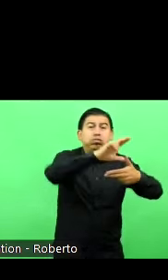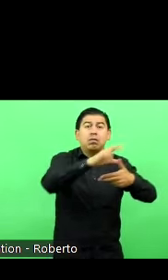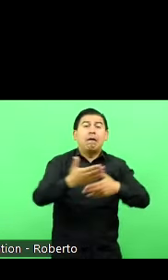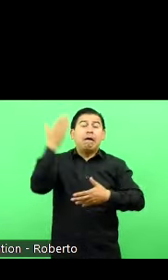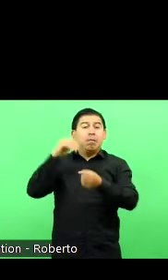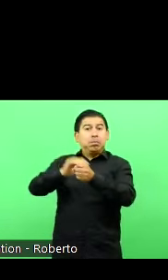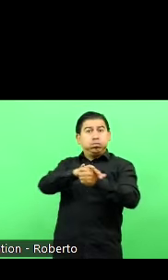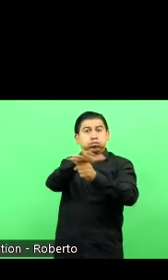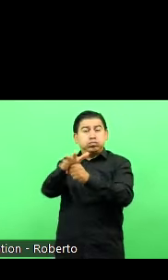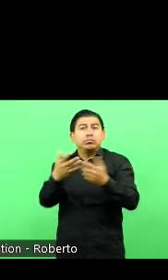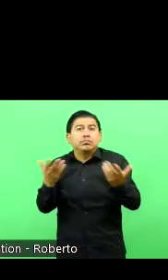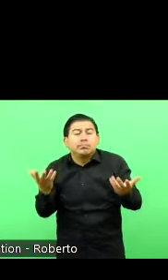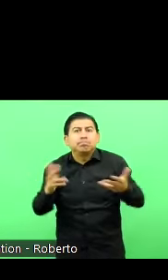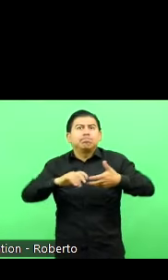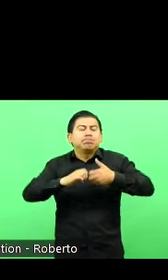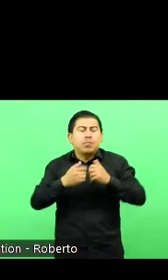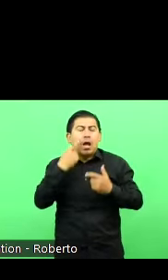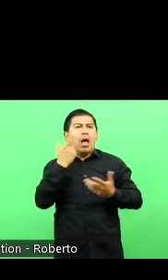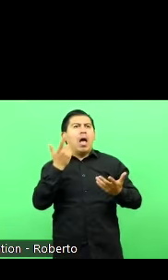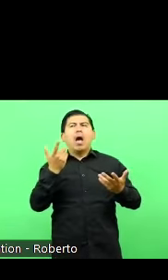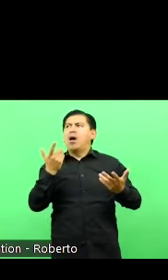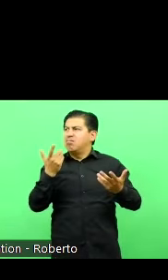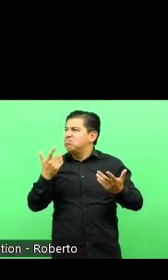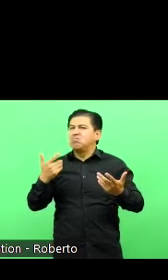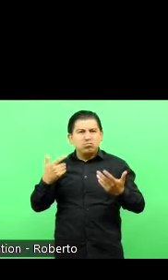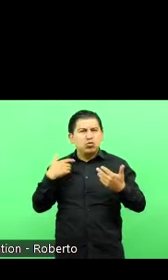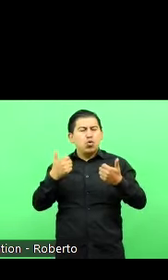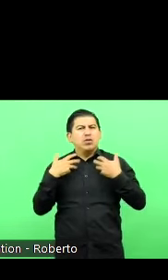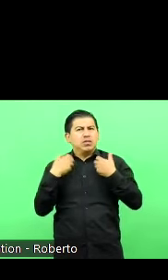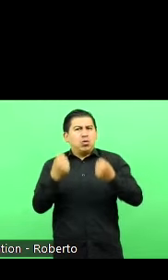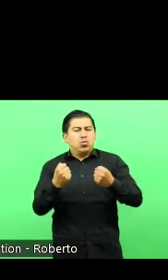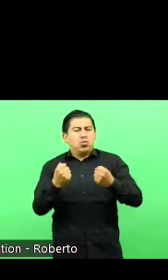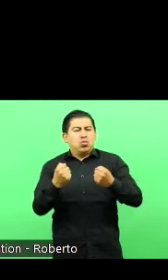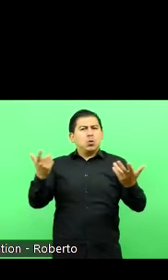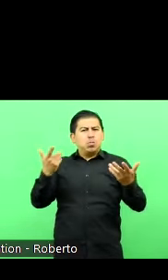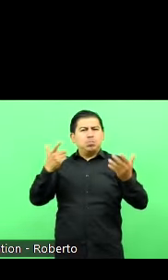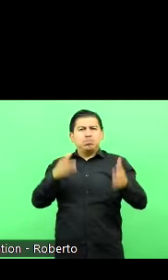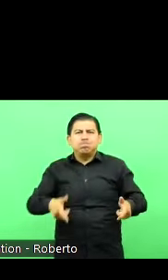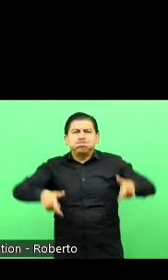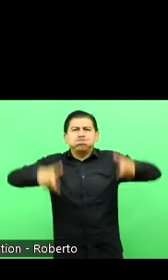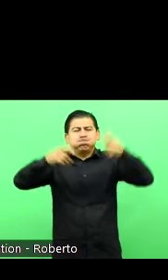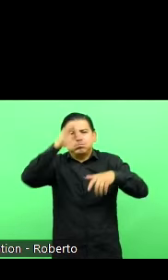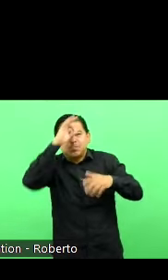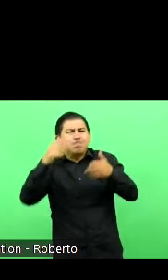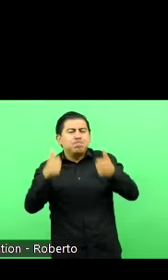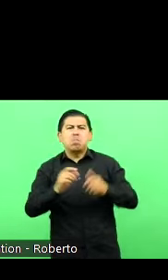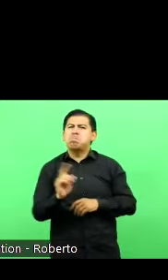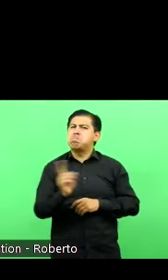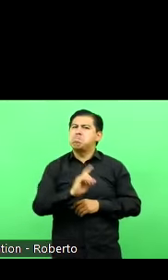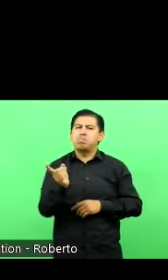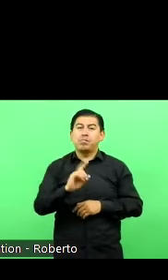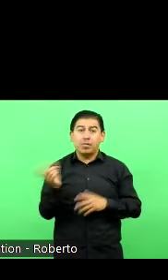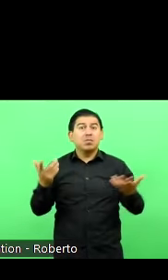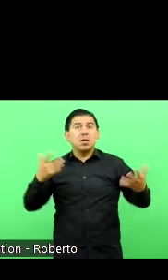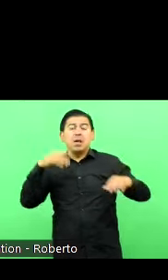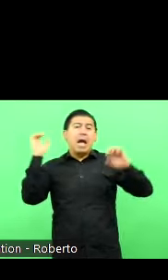also exposed the disproportionate impact that emergencies and disasters have on people who are already